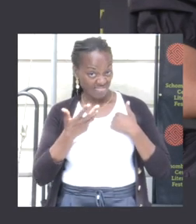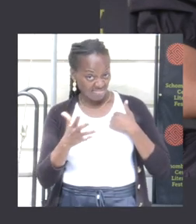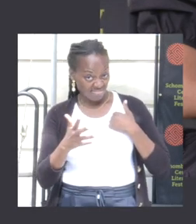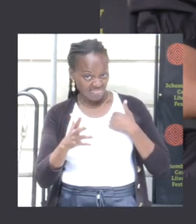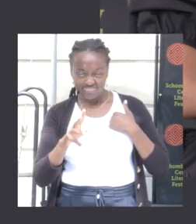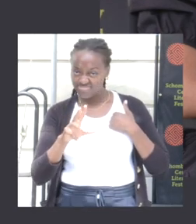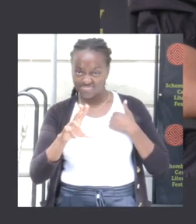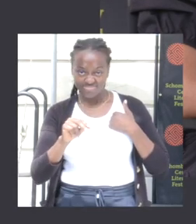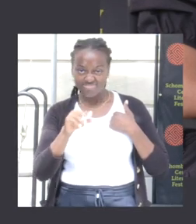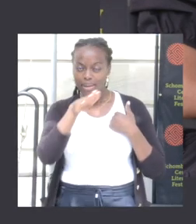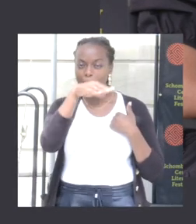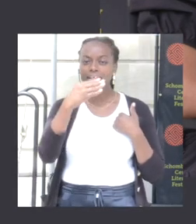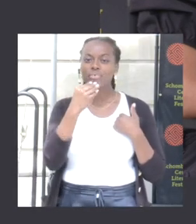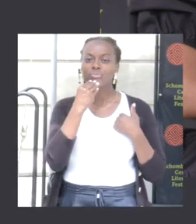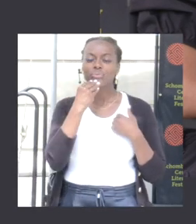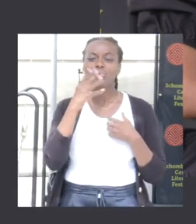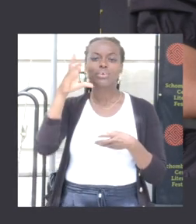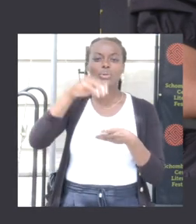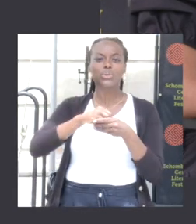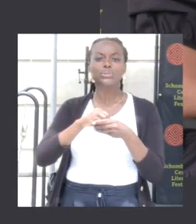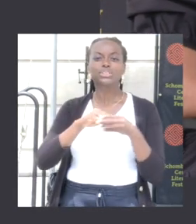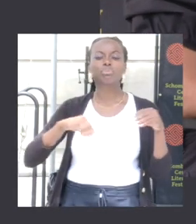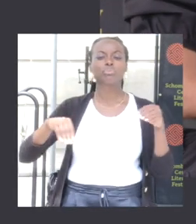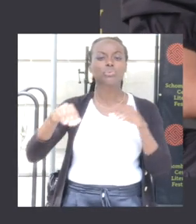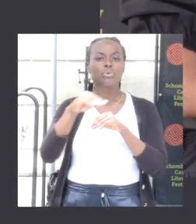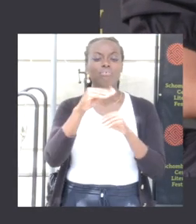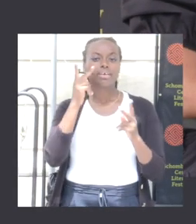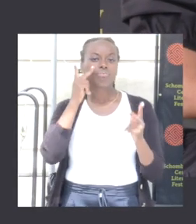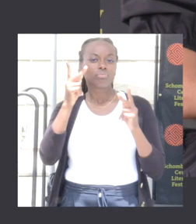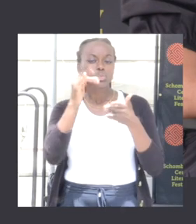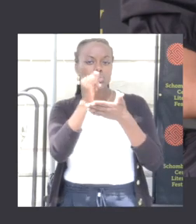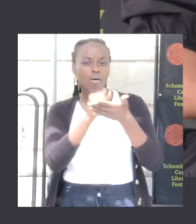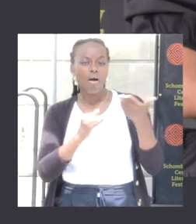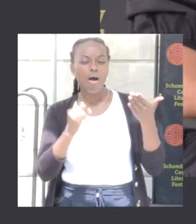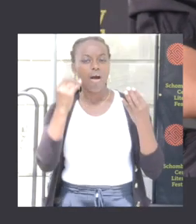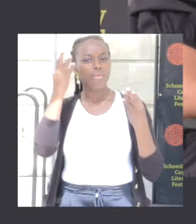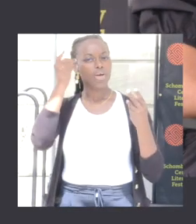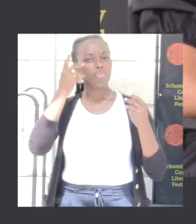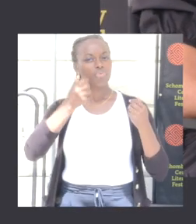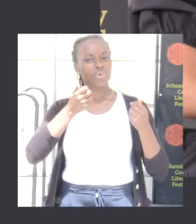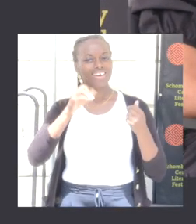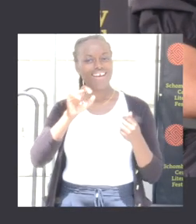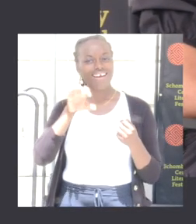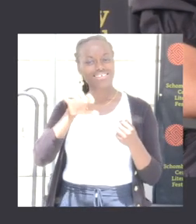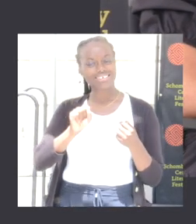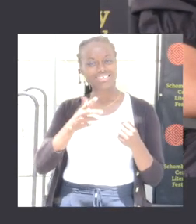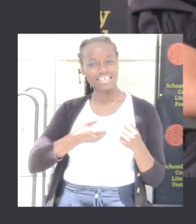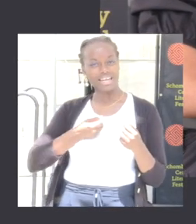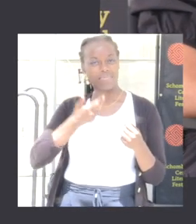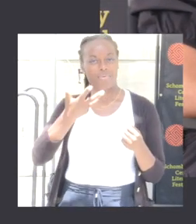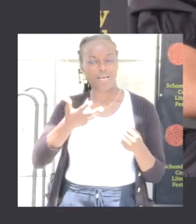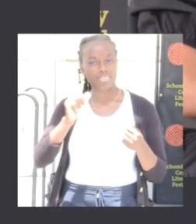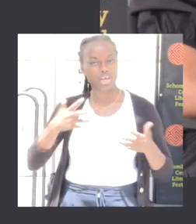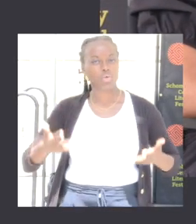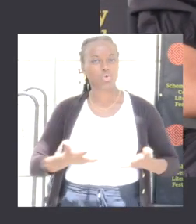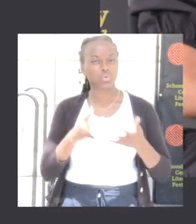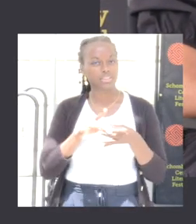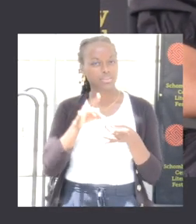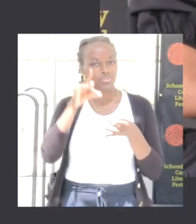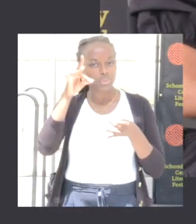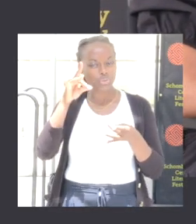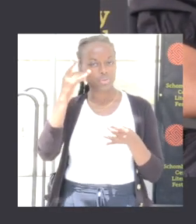food also includes moving visual art, thought-provoking essays, and imaginative poetry that will encourage spiritual and intellectual